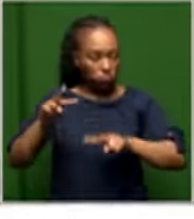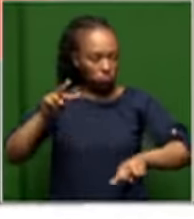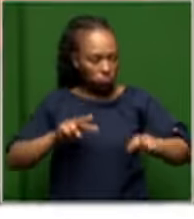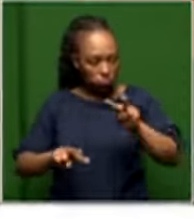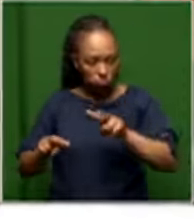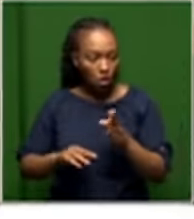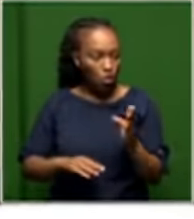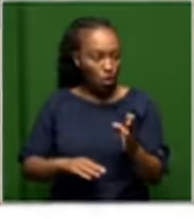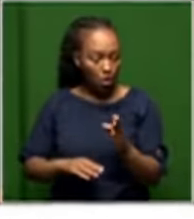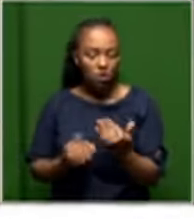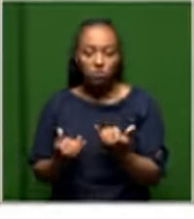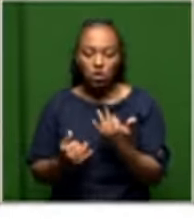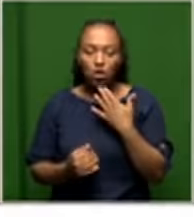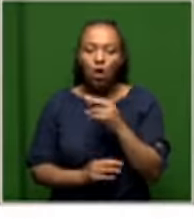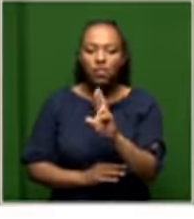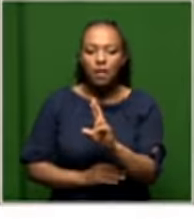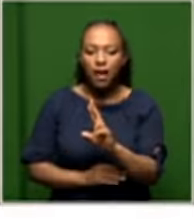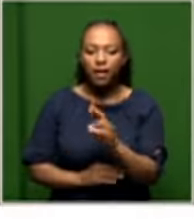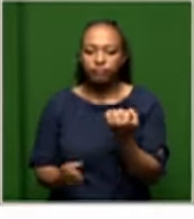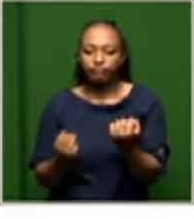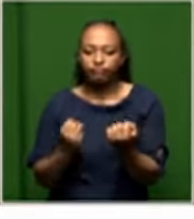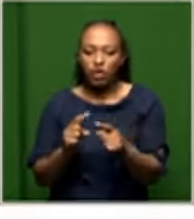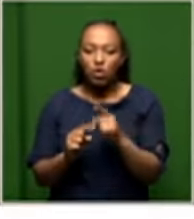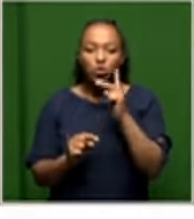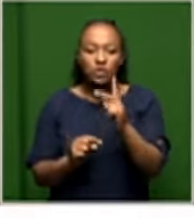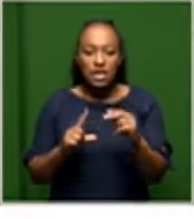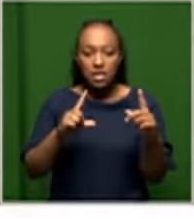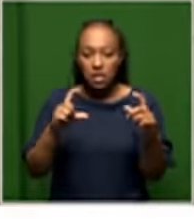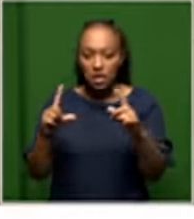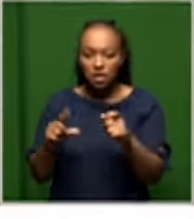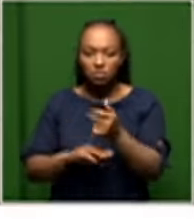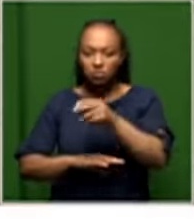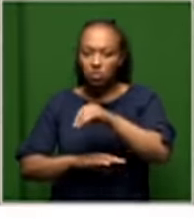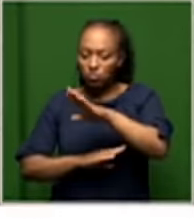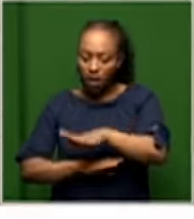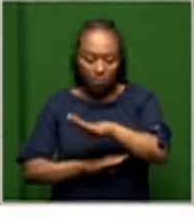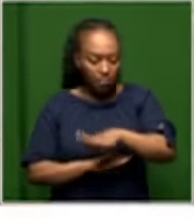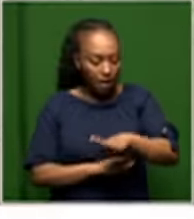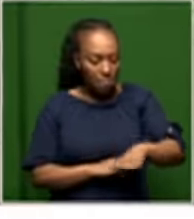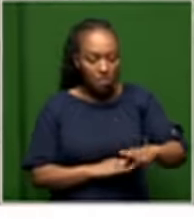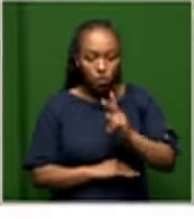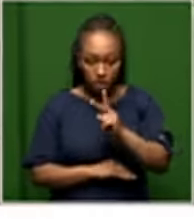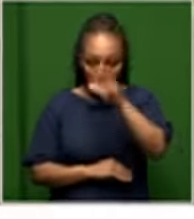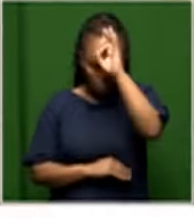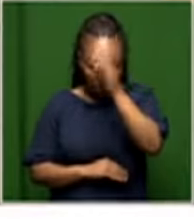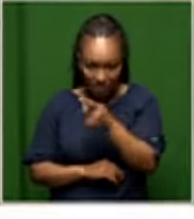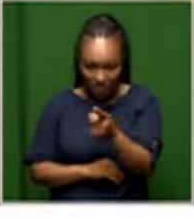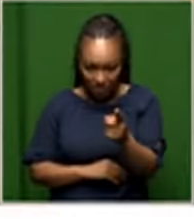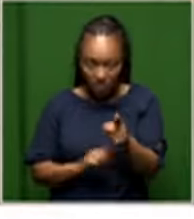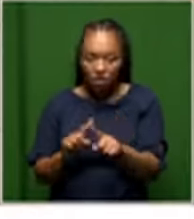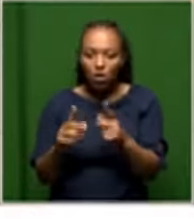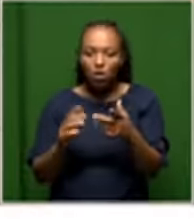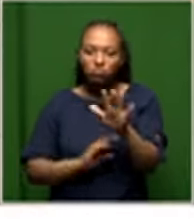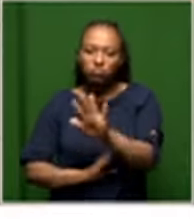at the Randburg Magistrate's Court. As you can see, the various visuals that are on screen now, that you can see that